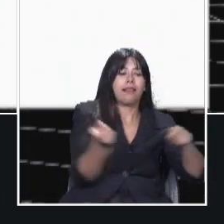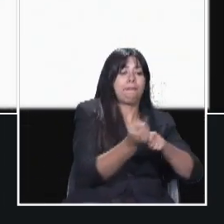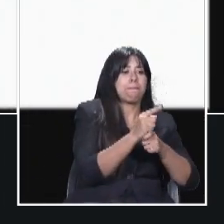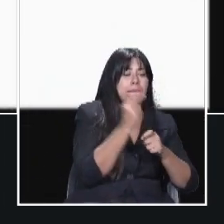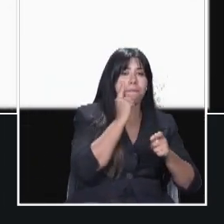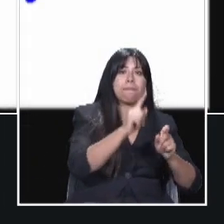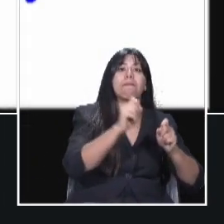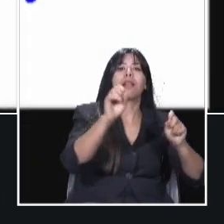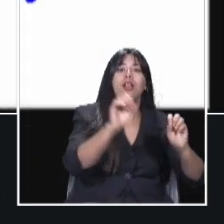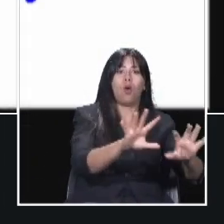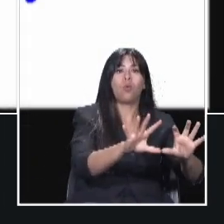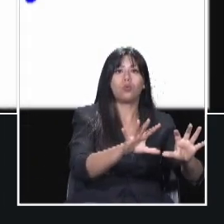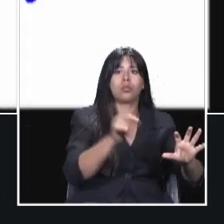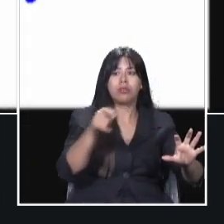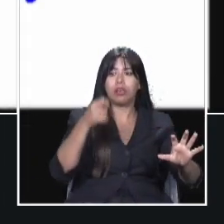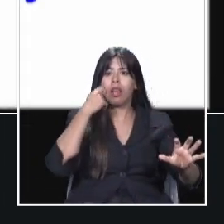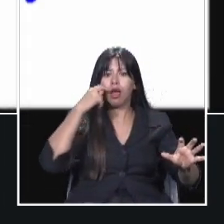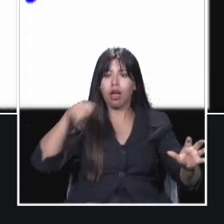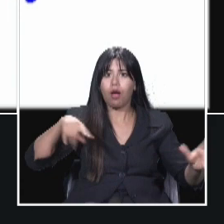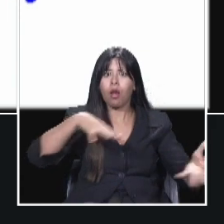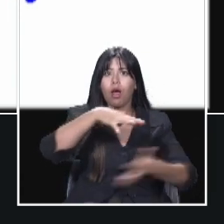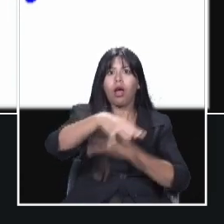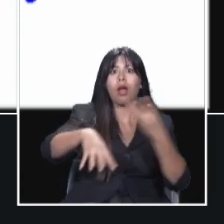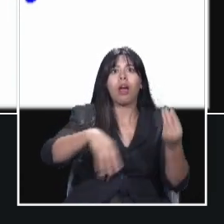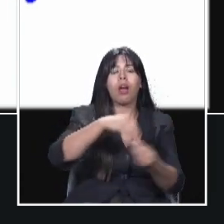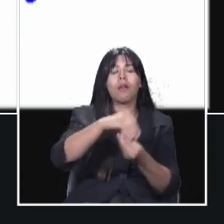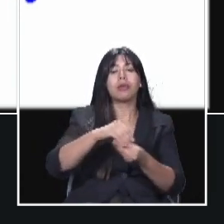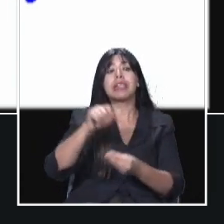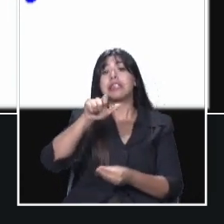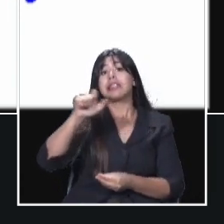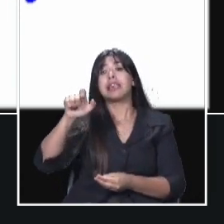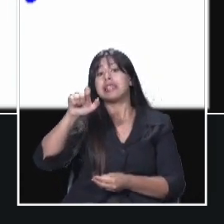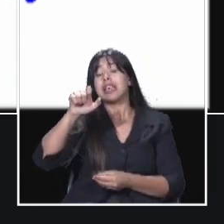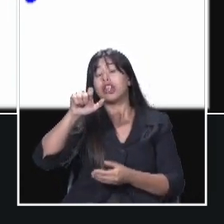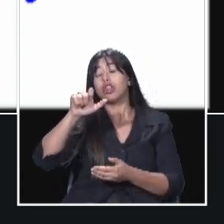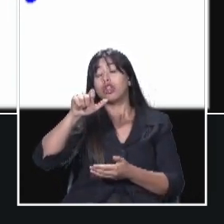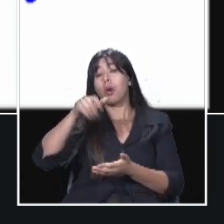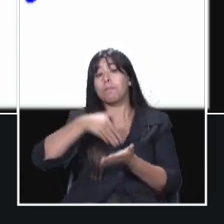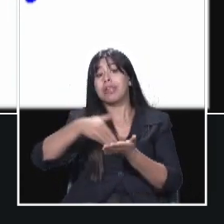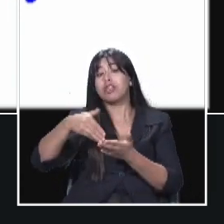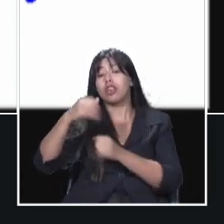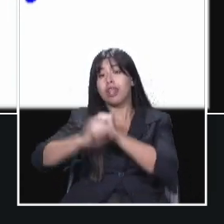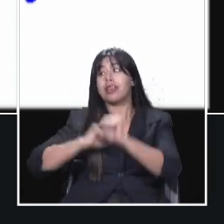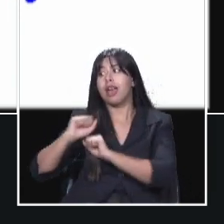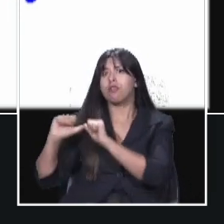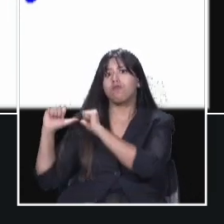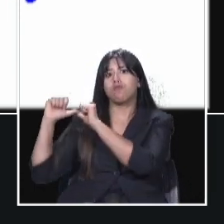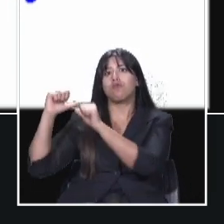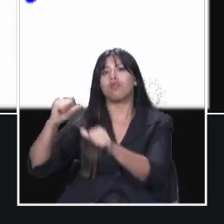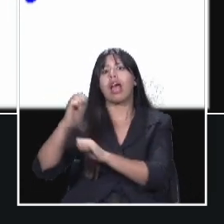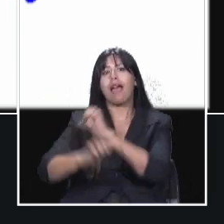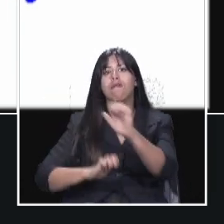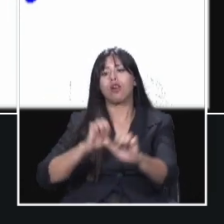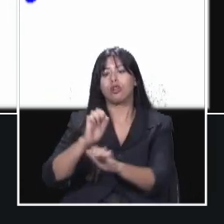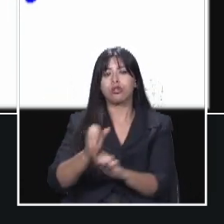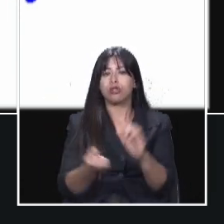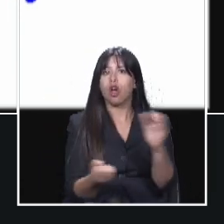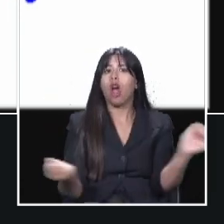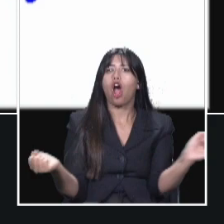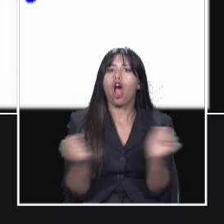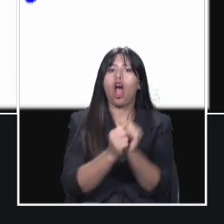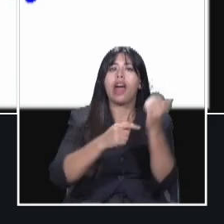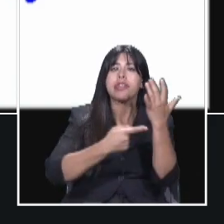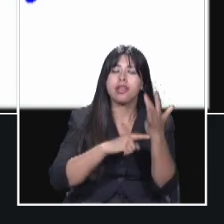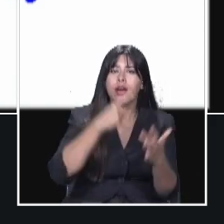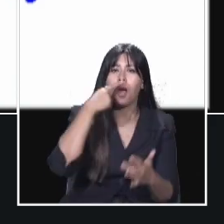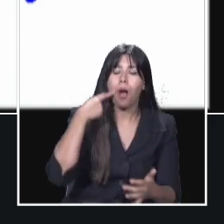man's hand. We have combined it with the technology. So we start from